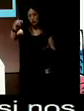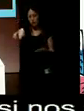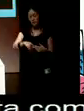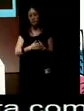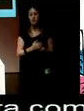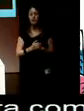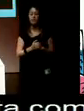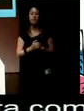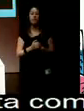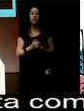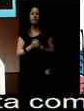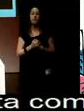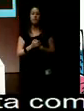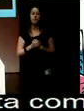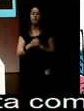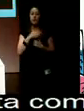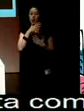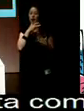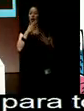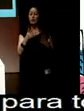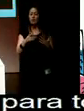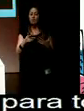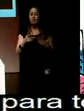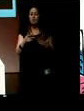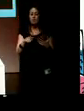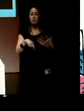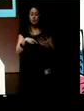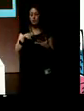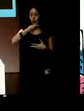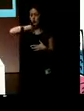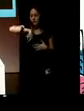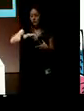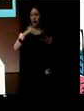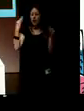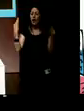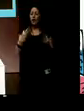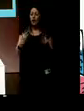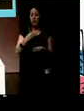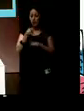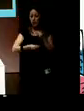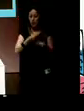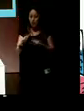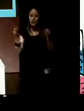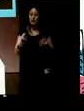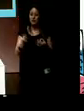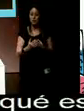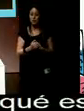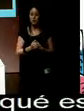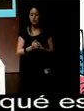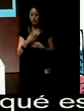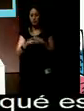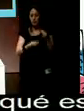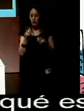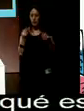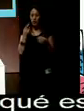Now, what are we doing at this point in time from DG Enterprise side? 2 years ago, we received